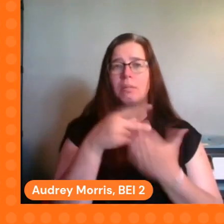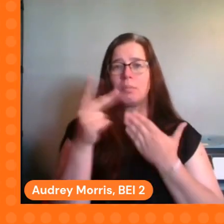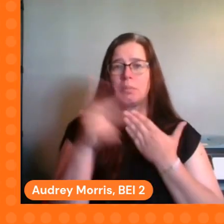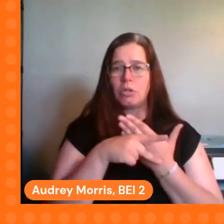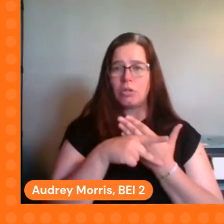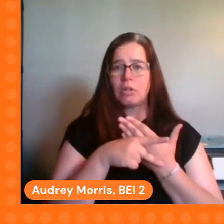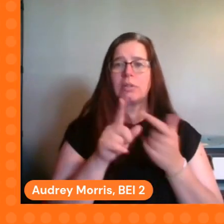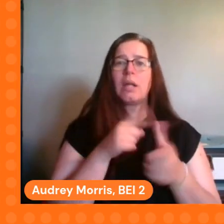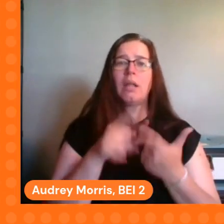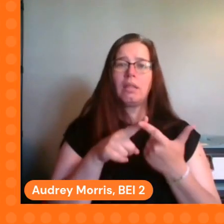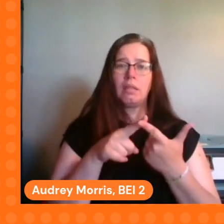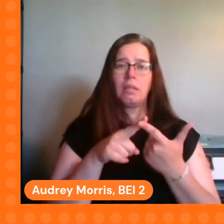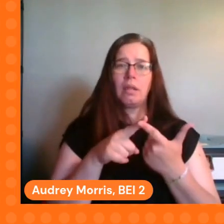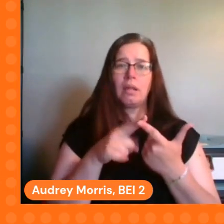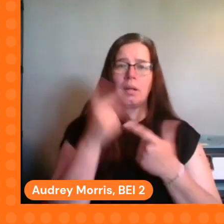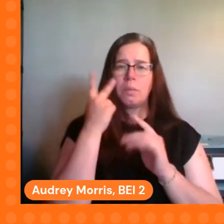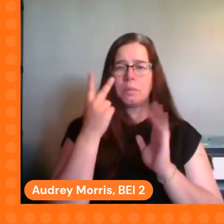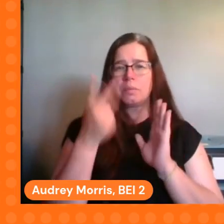Let me show you what I mean.